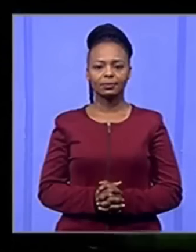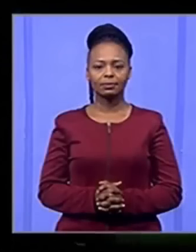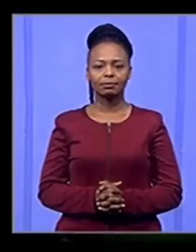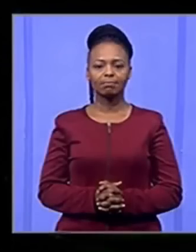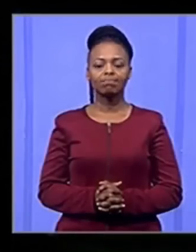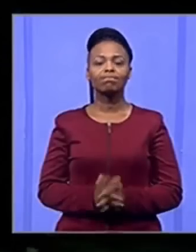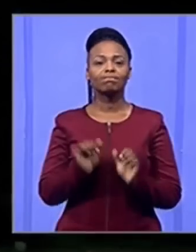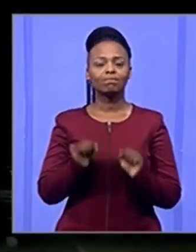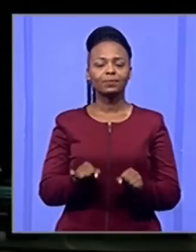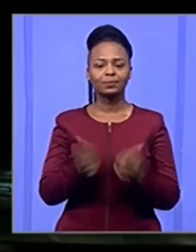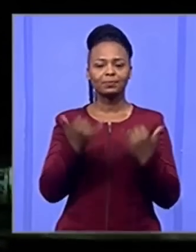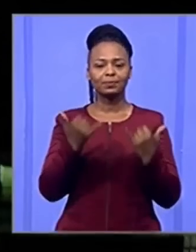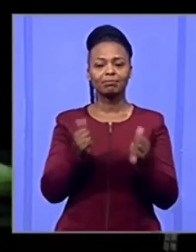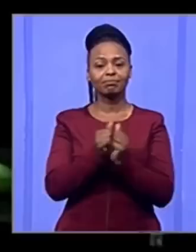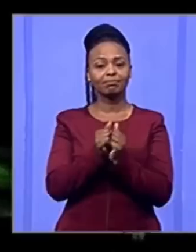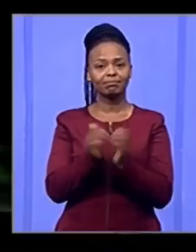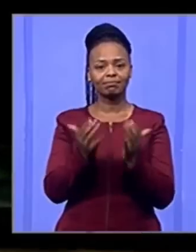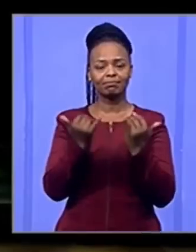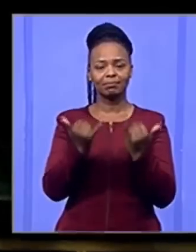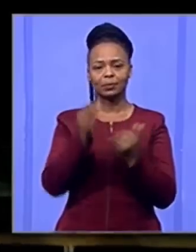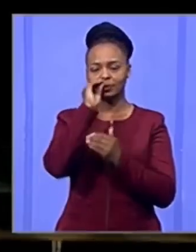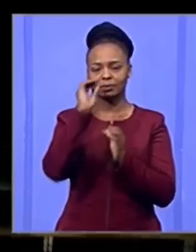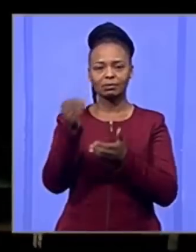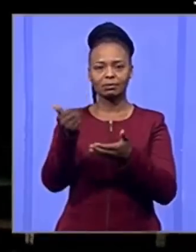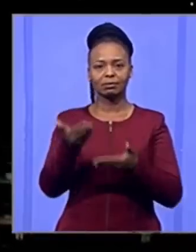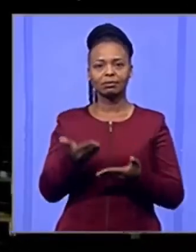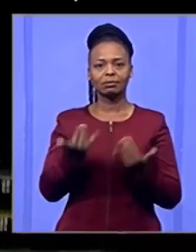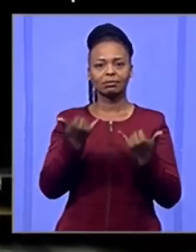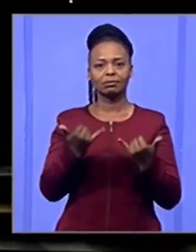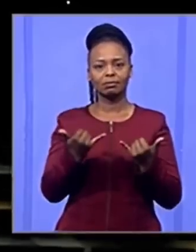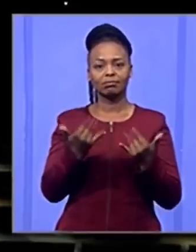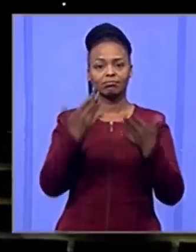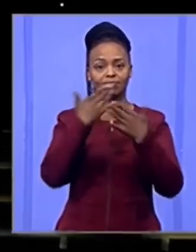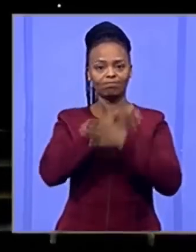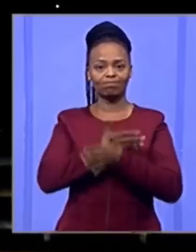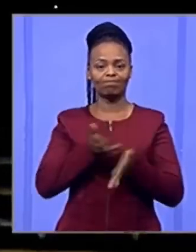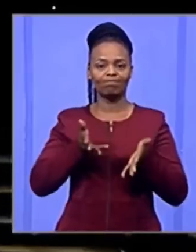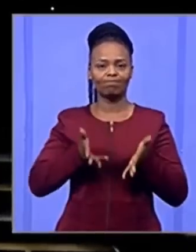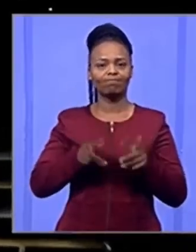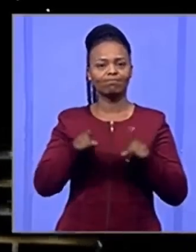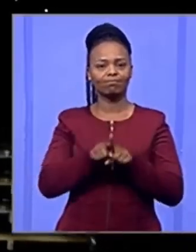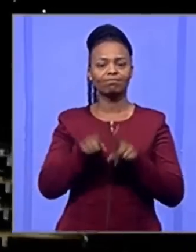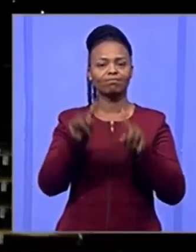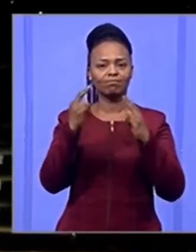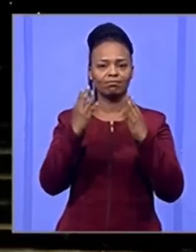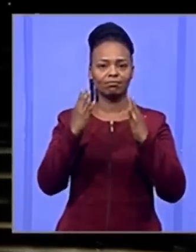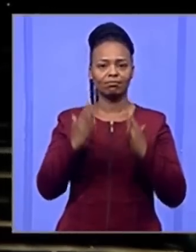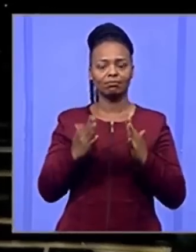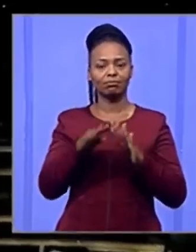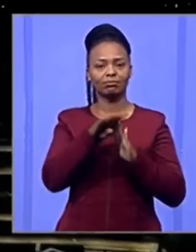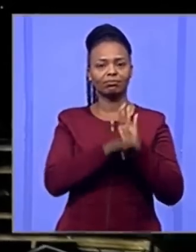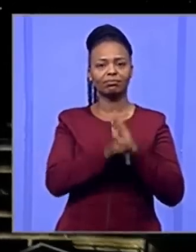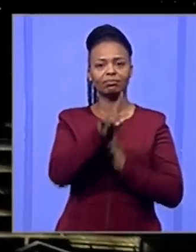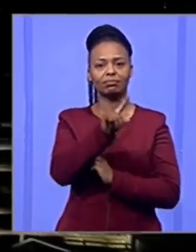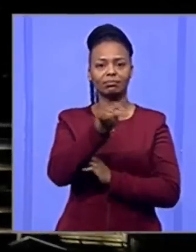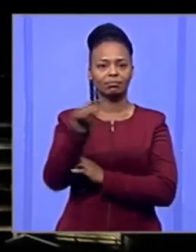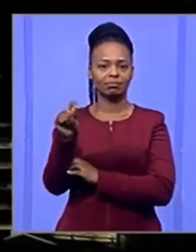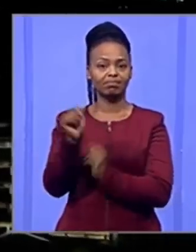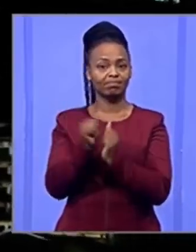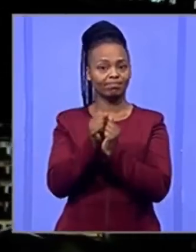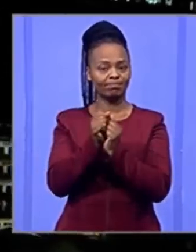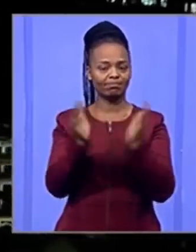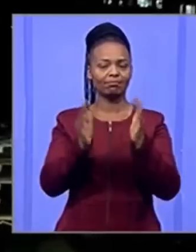Batho besho bjalo ka mehla re alamogela ditabeng tša rena tša bošigombjo le babogedi ba rena ba kanala ya DTT. Re